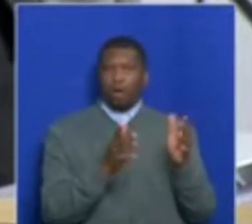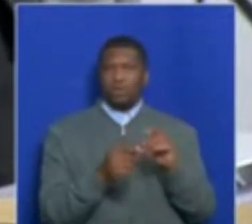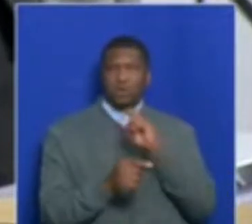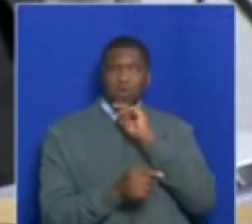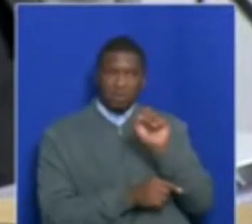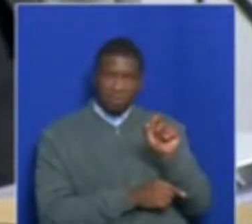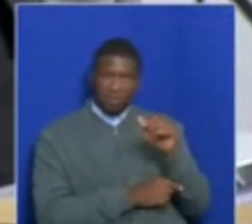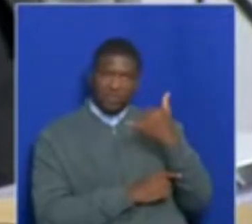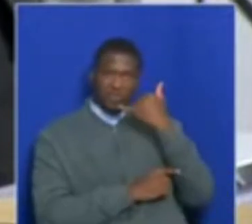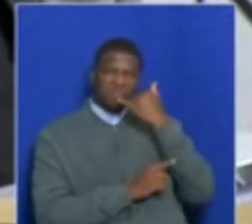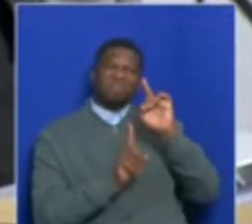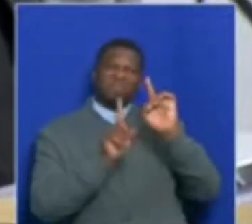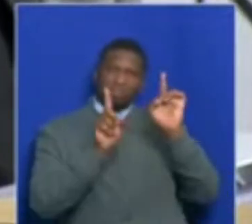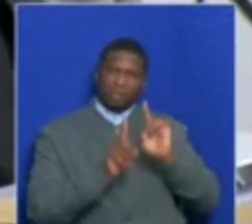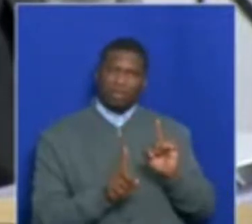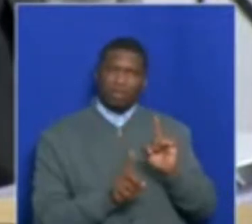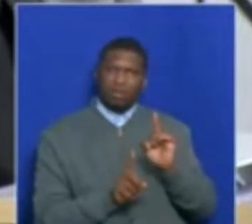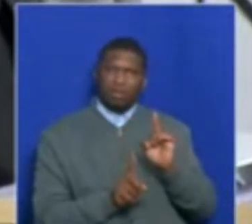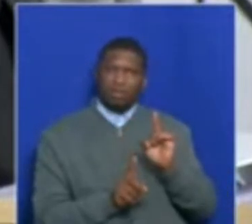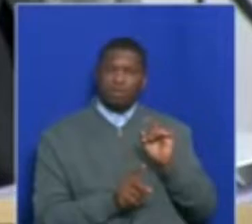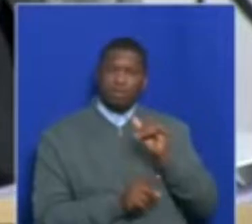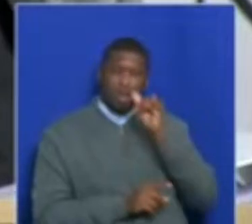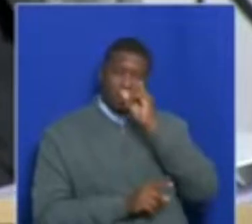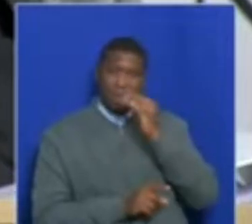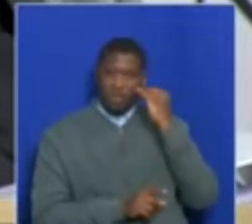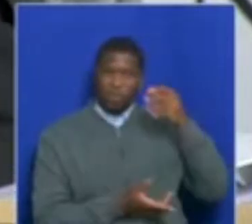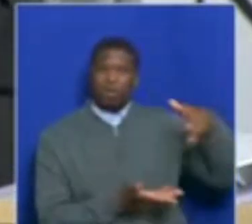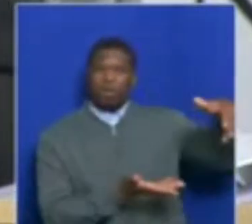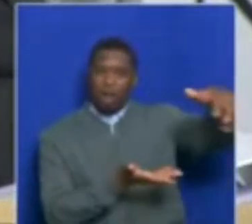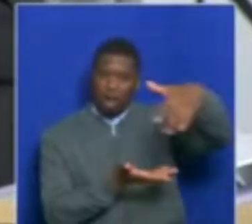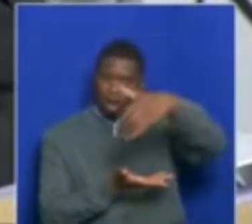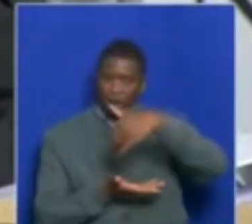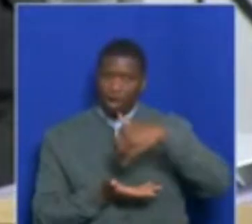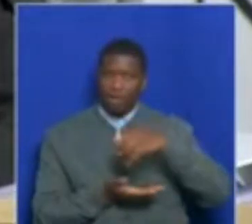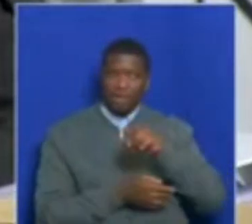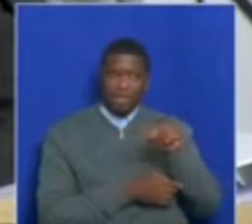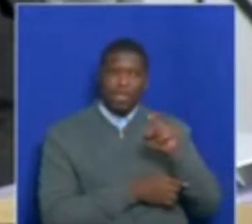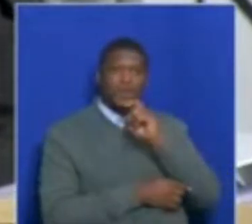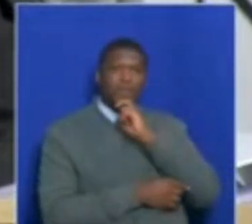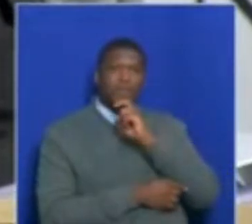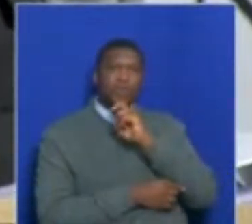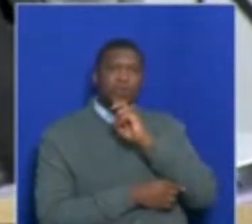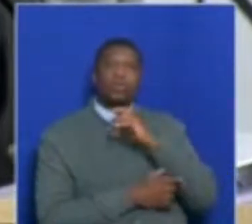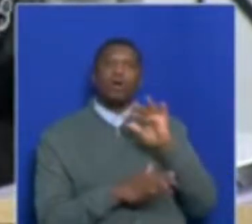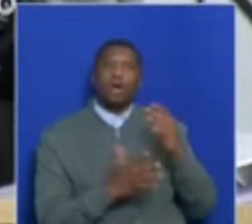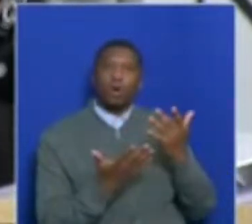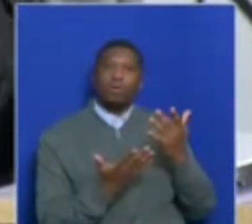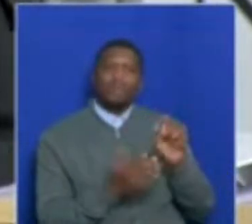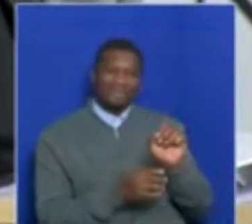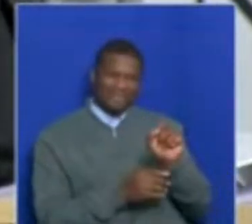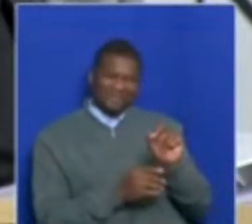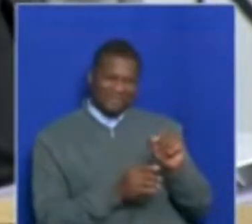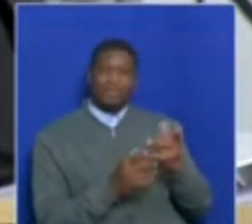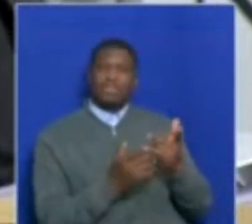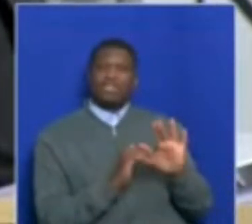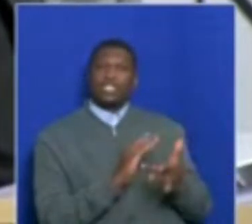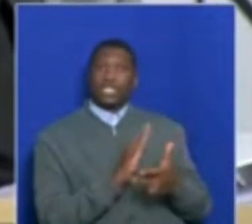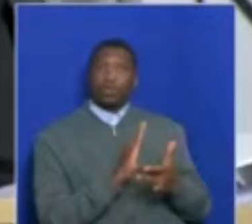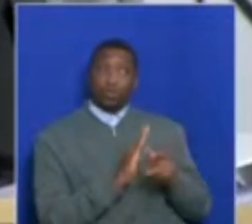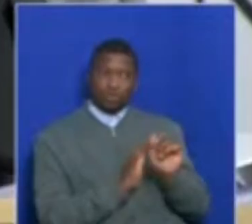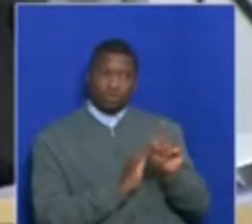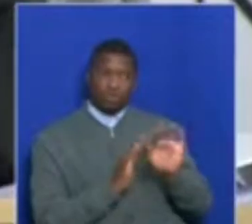intelligence. They are utilizing police grabber. So they are tracing cell